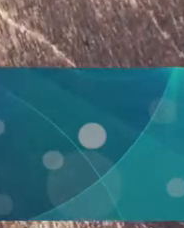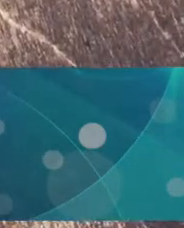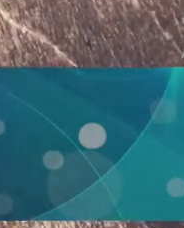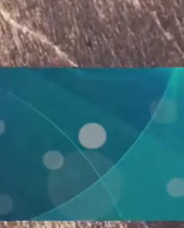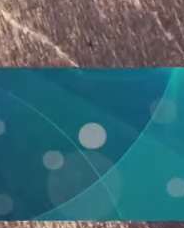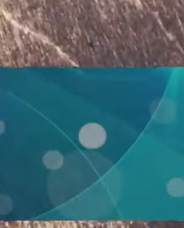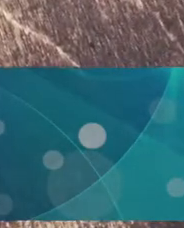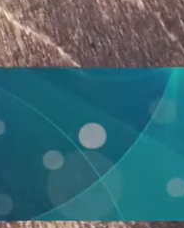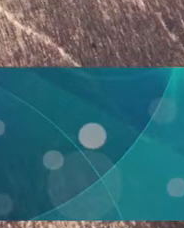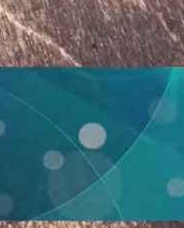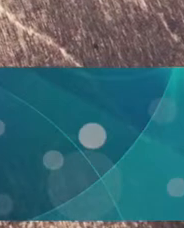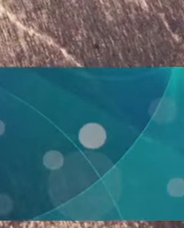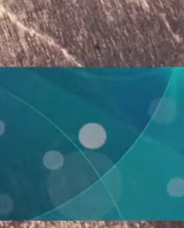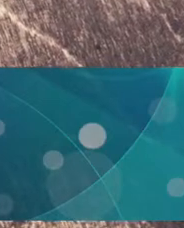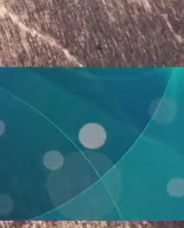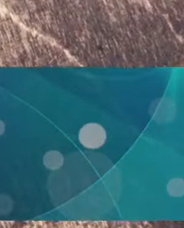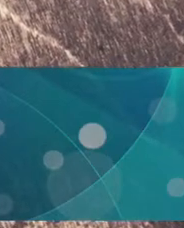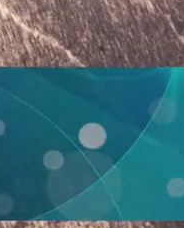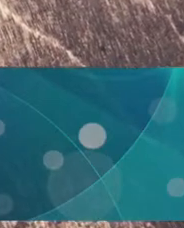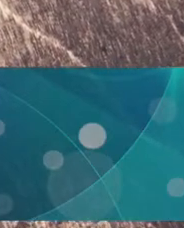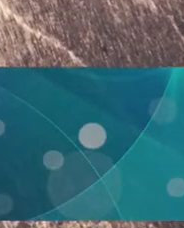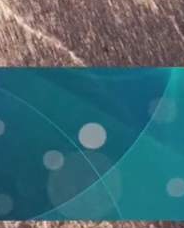yes sir